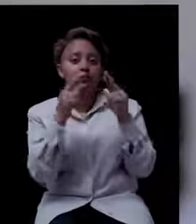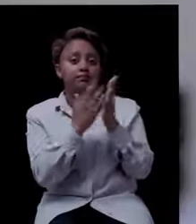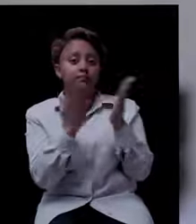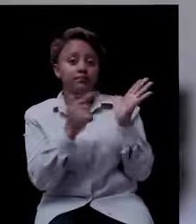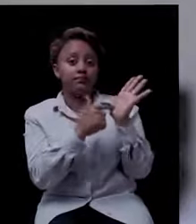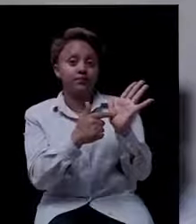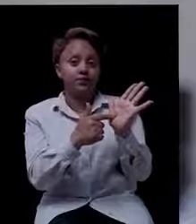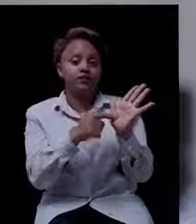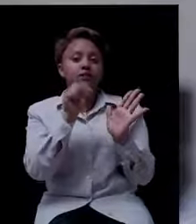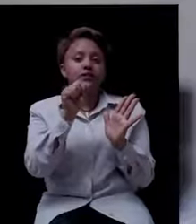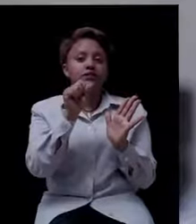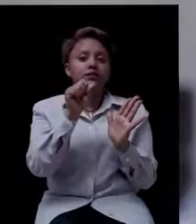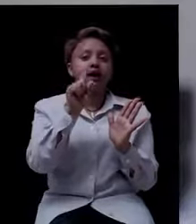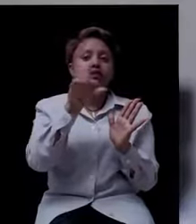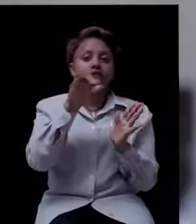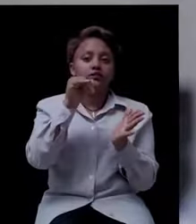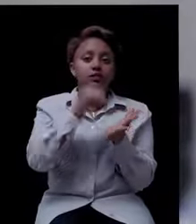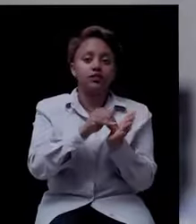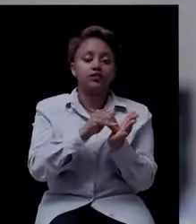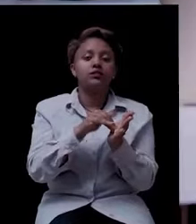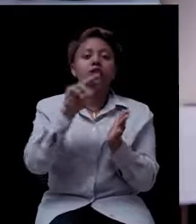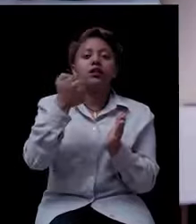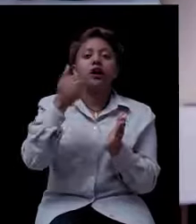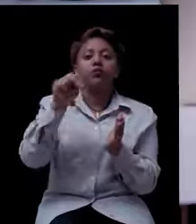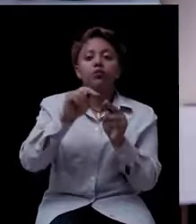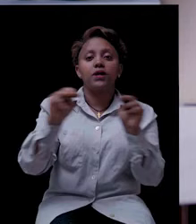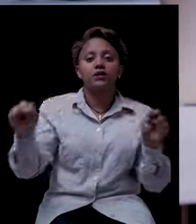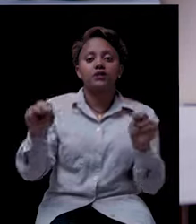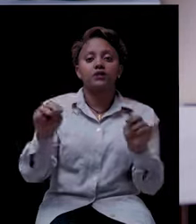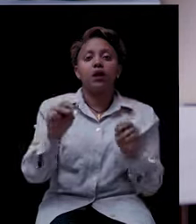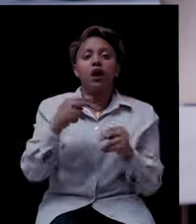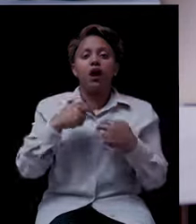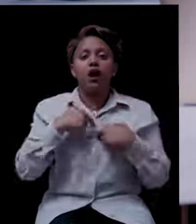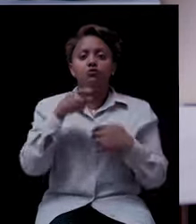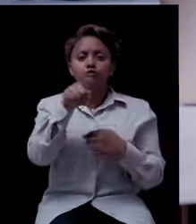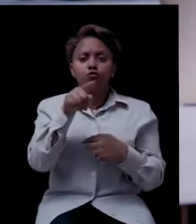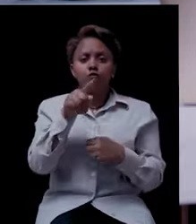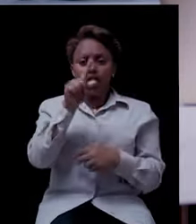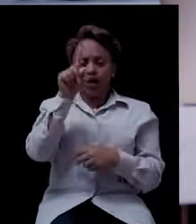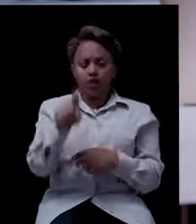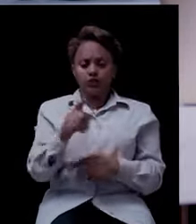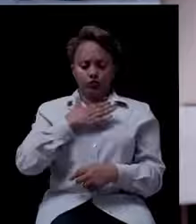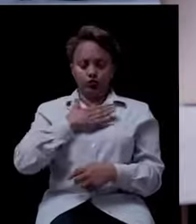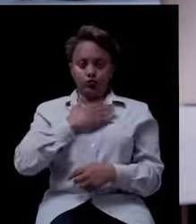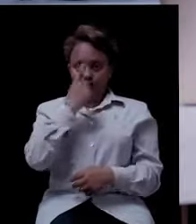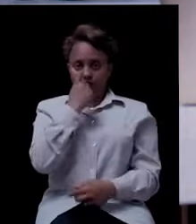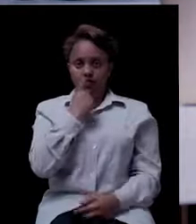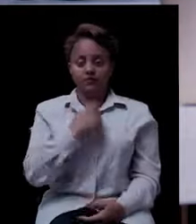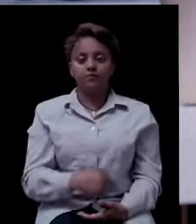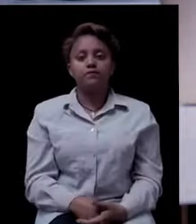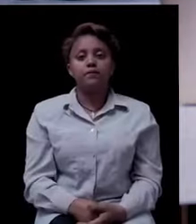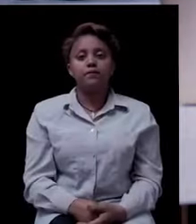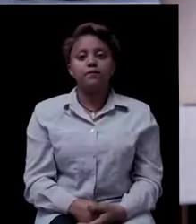learners, have you ever asked yourself how and when the term nanotechnology was coined? It actually started